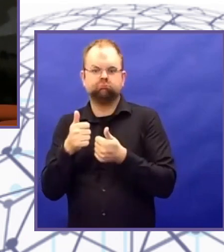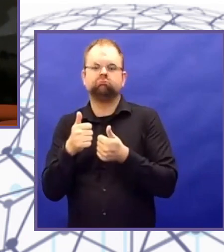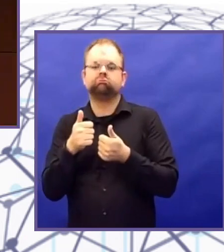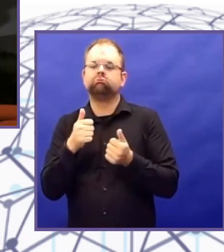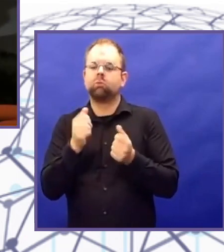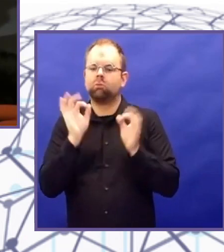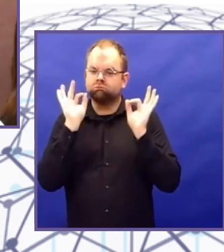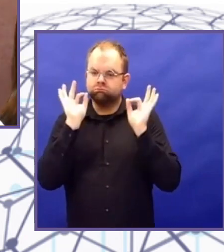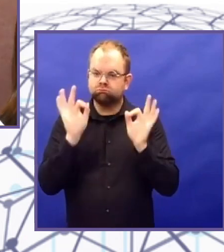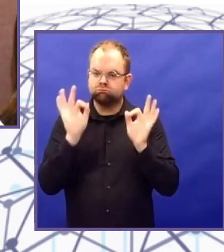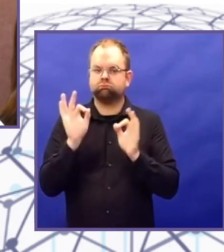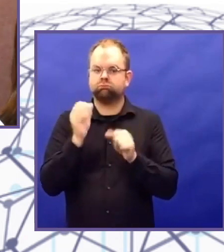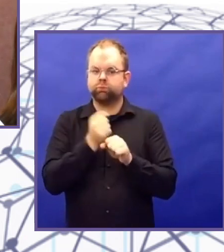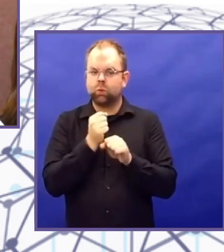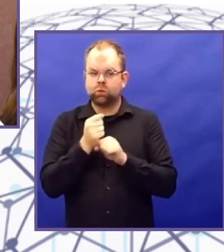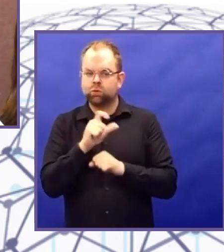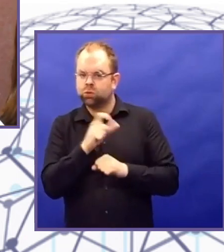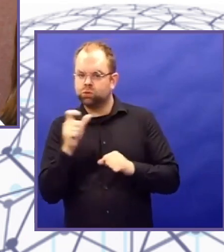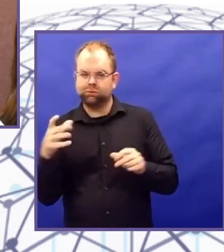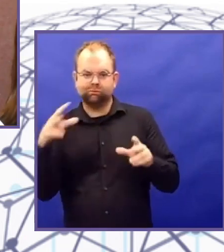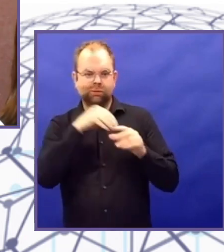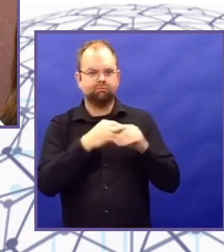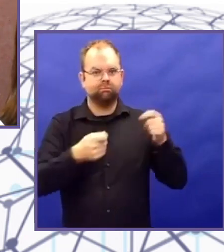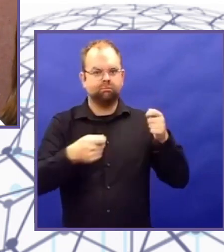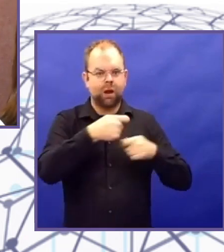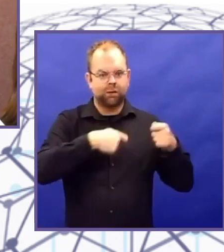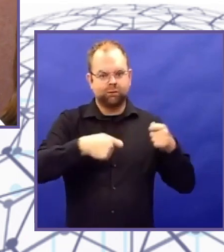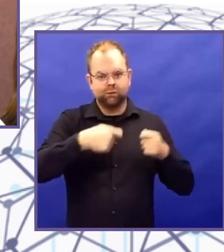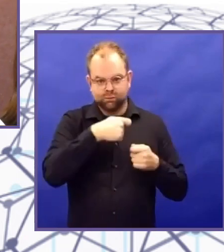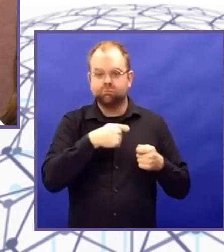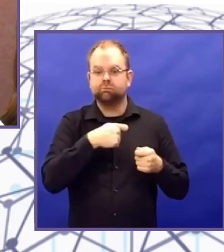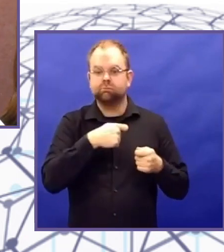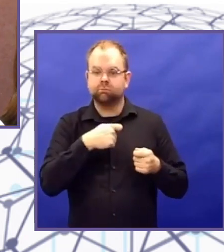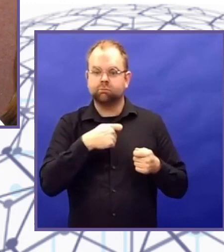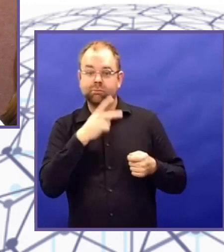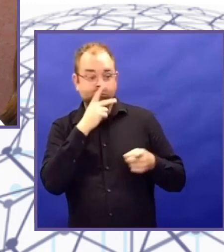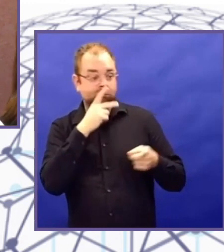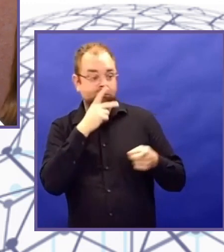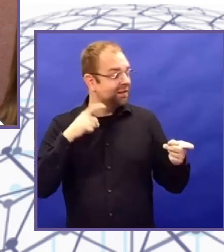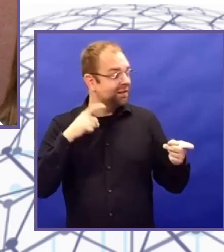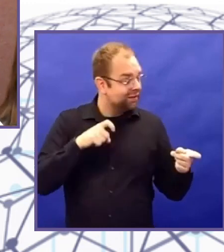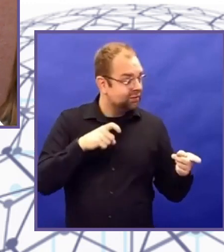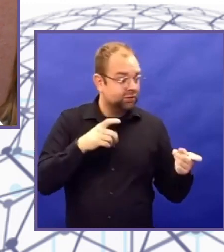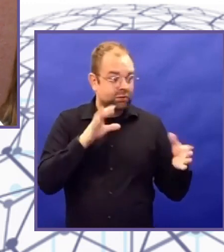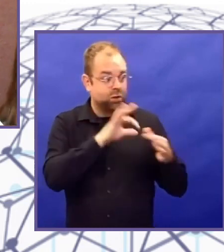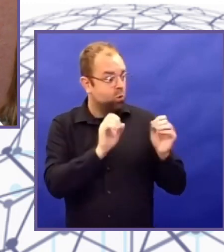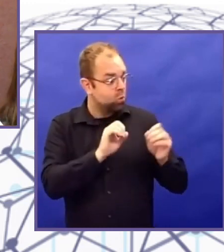in to the details of our work together.